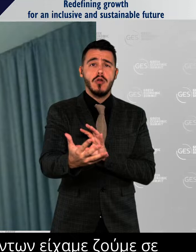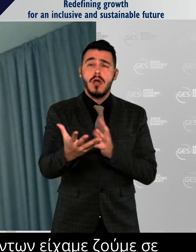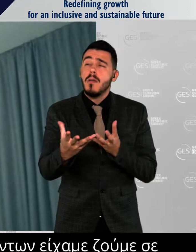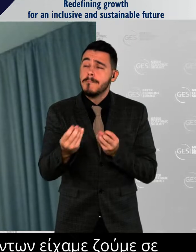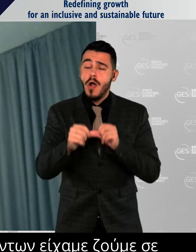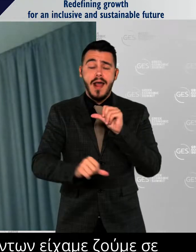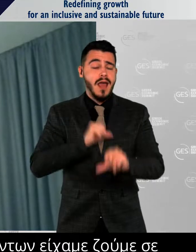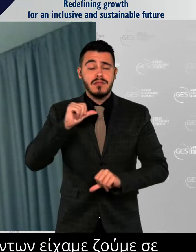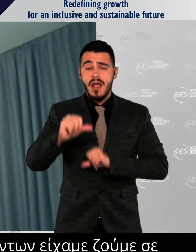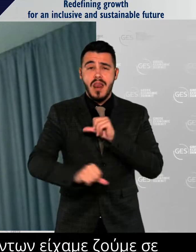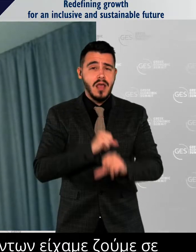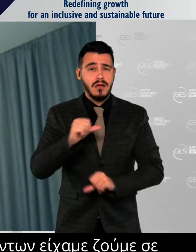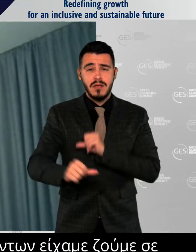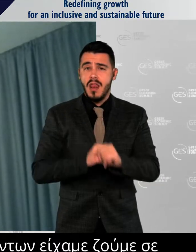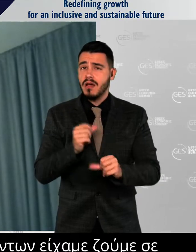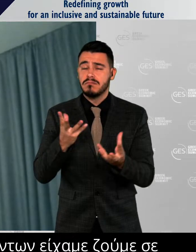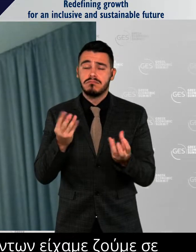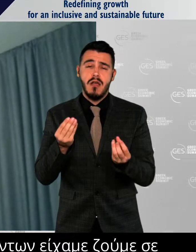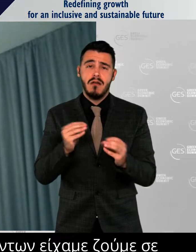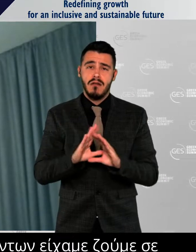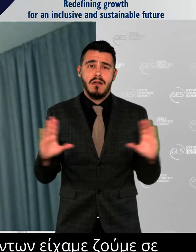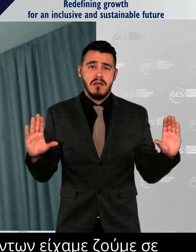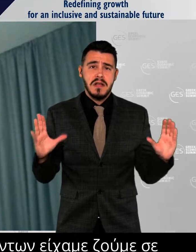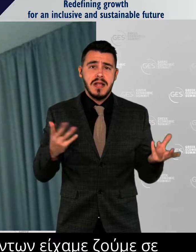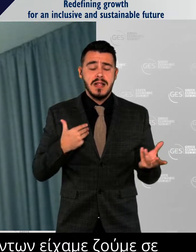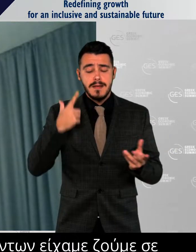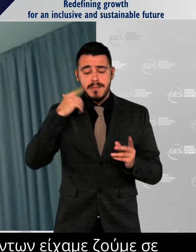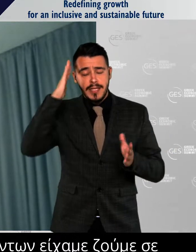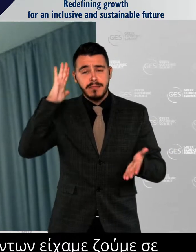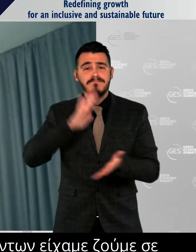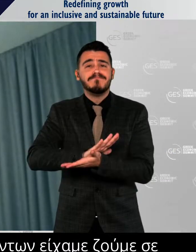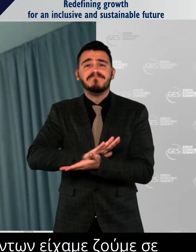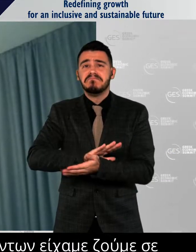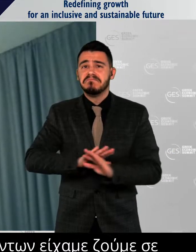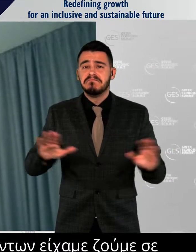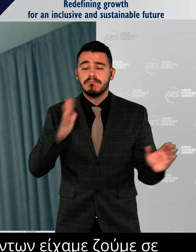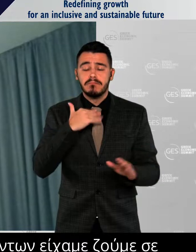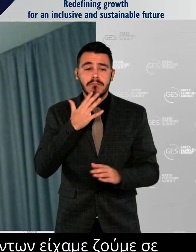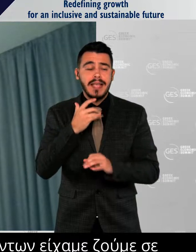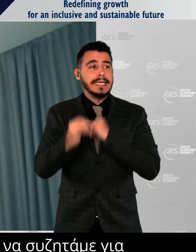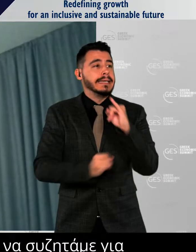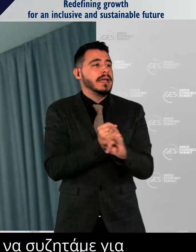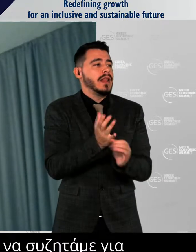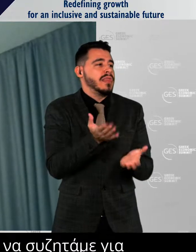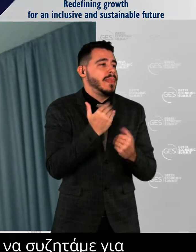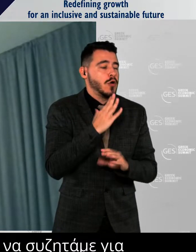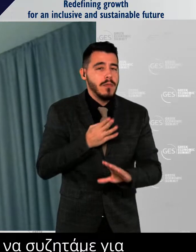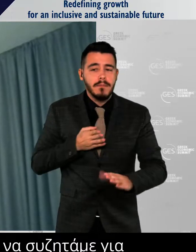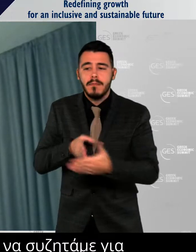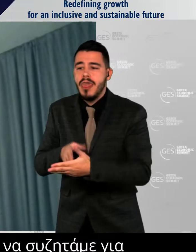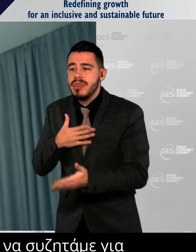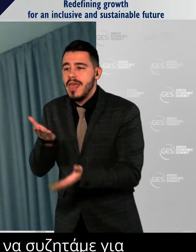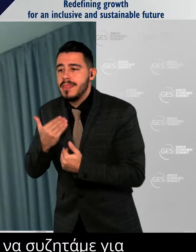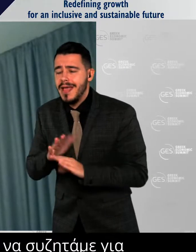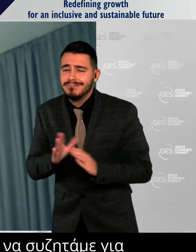kind of conversation. It's how long does it take for internet to give access to everyone? Think about the acceleration